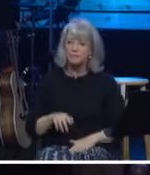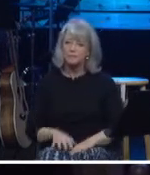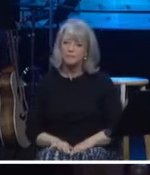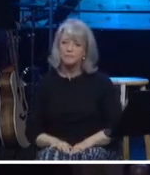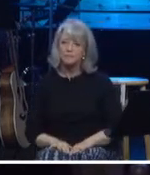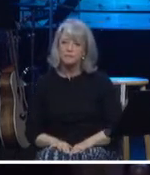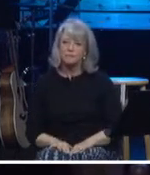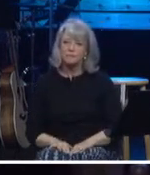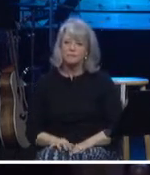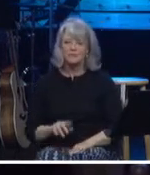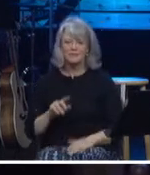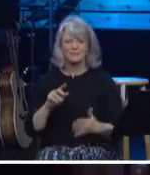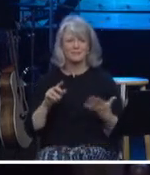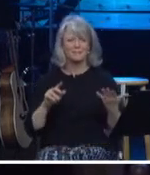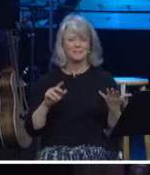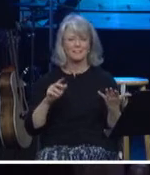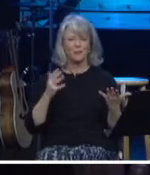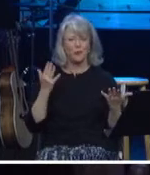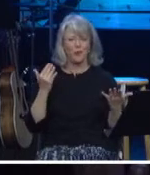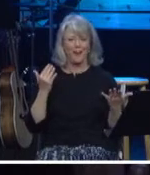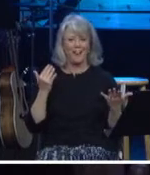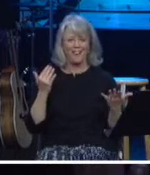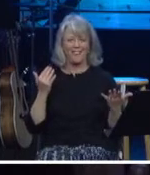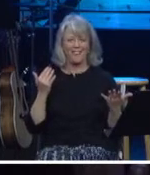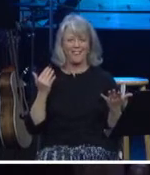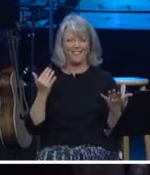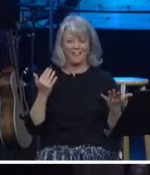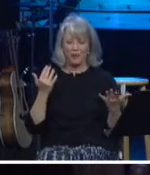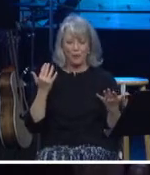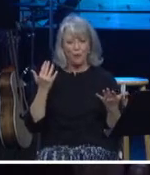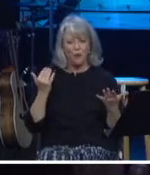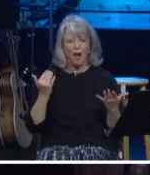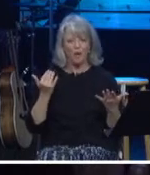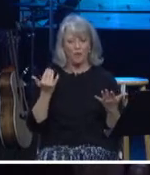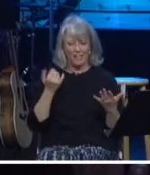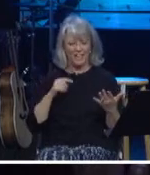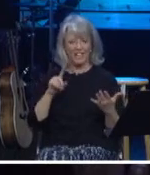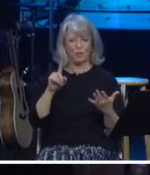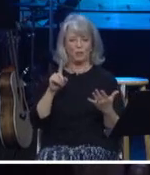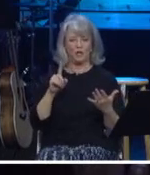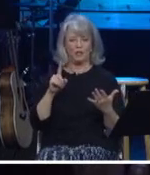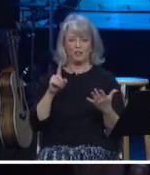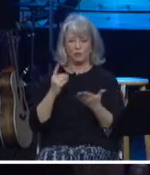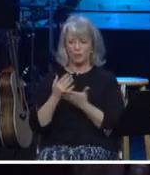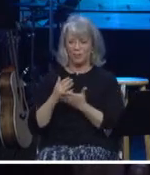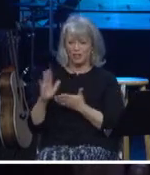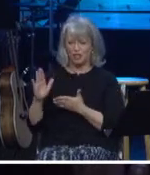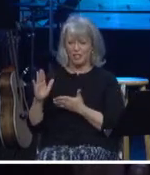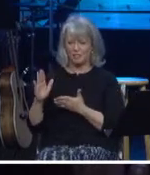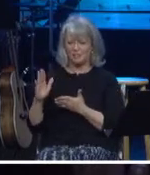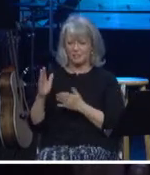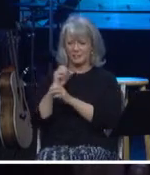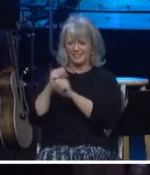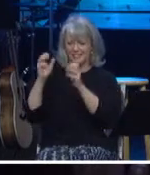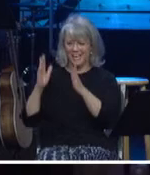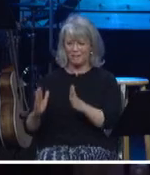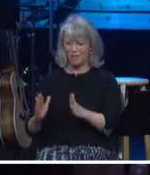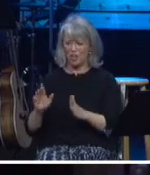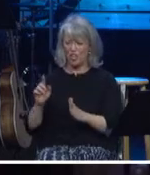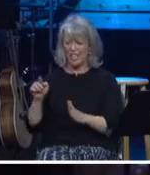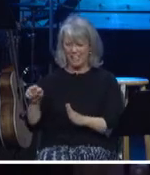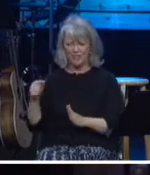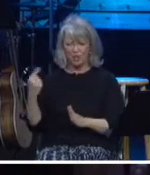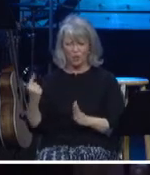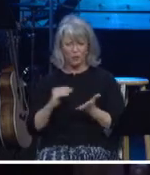Again, here's the question, why? Why would anyone reject the only Savior from sin? Why? Why